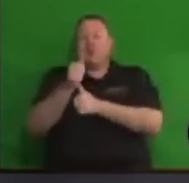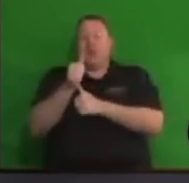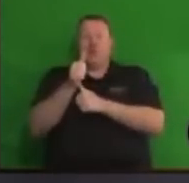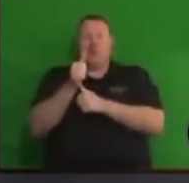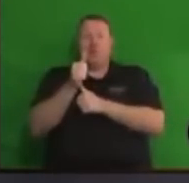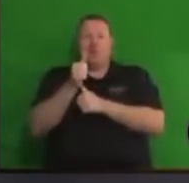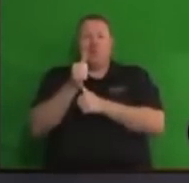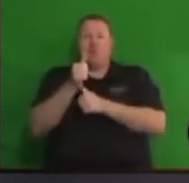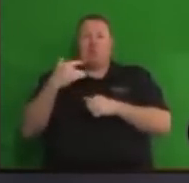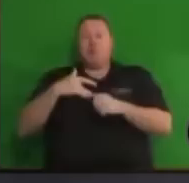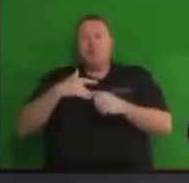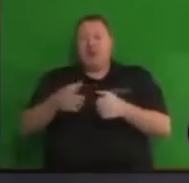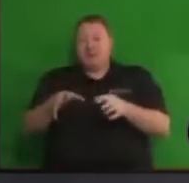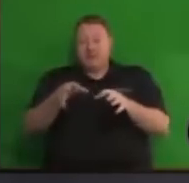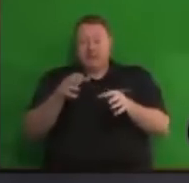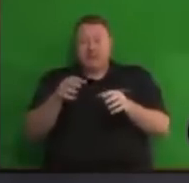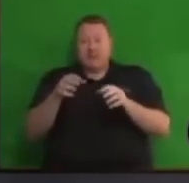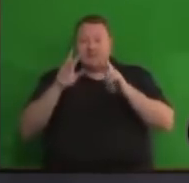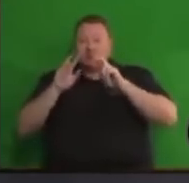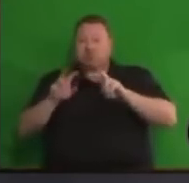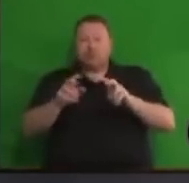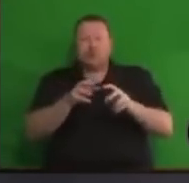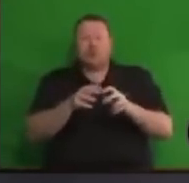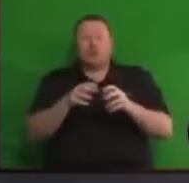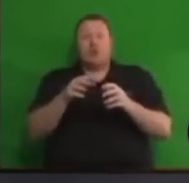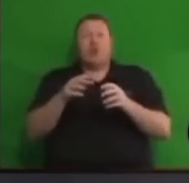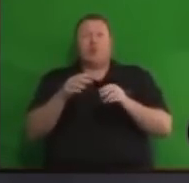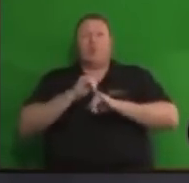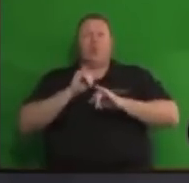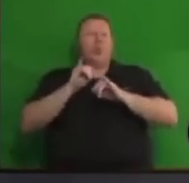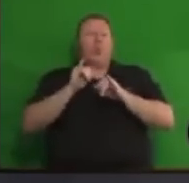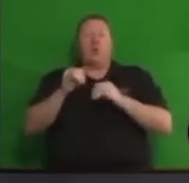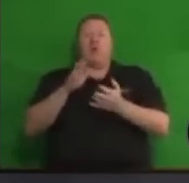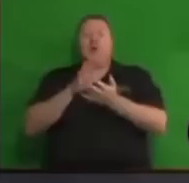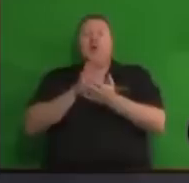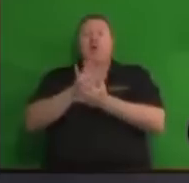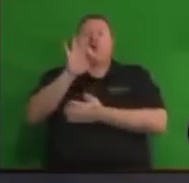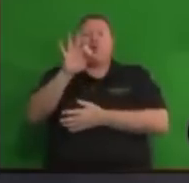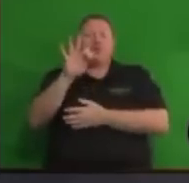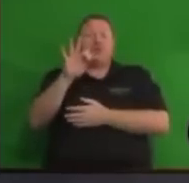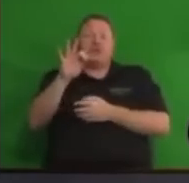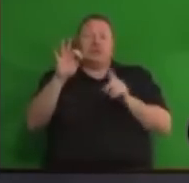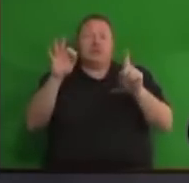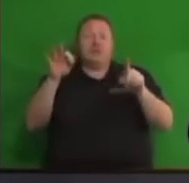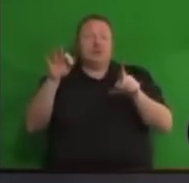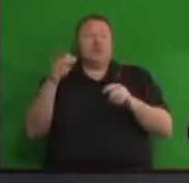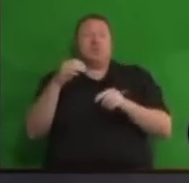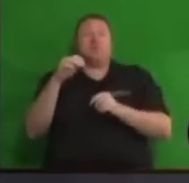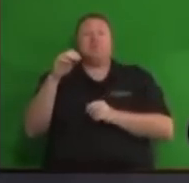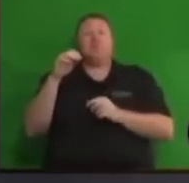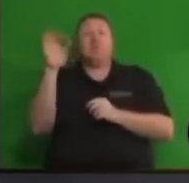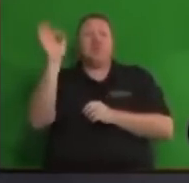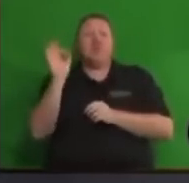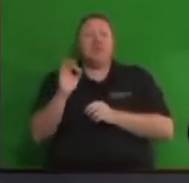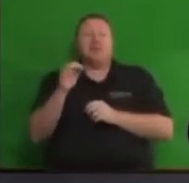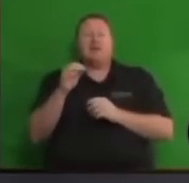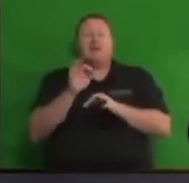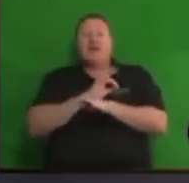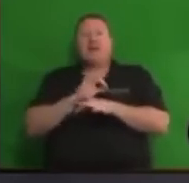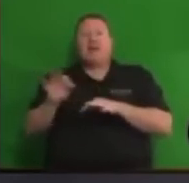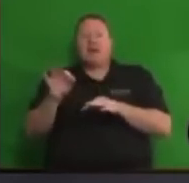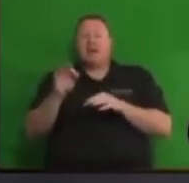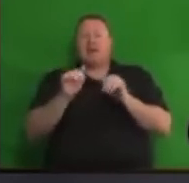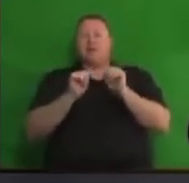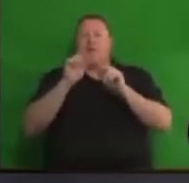trend. Only 13% received a clean audit, while the rest faced significant material